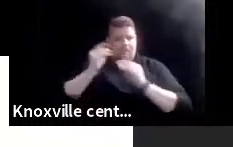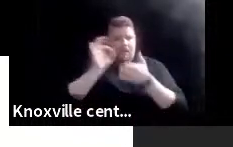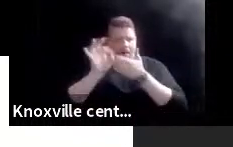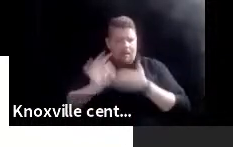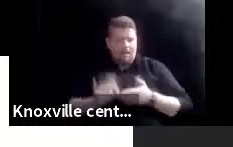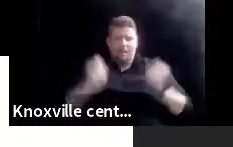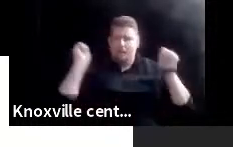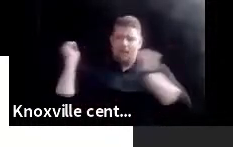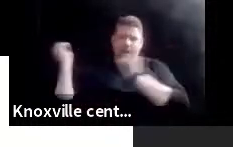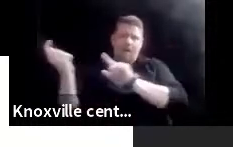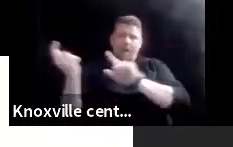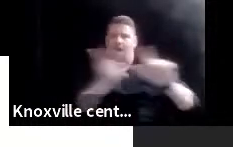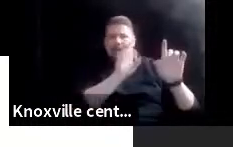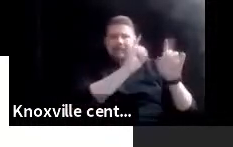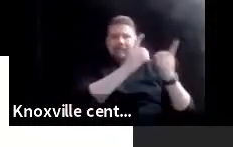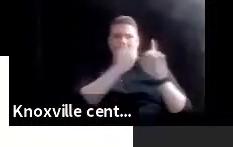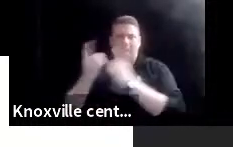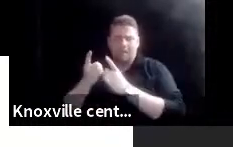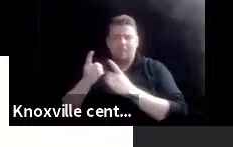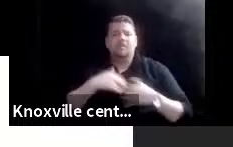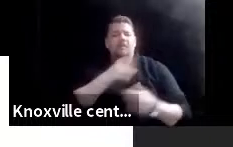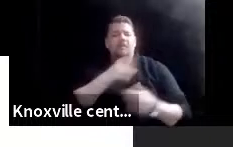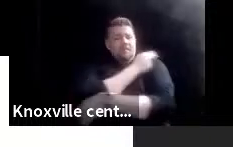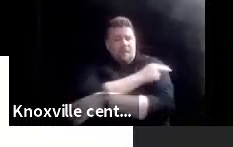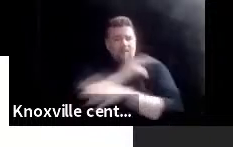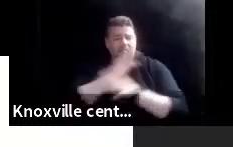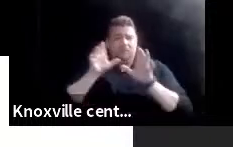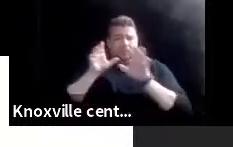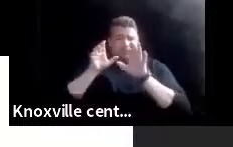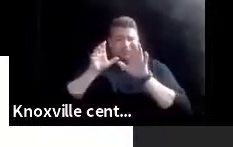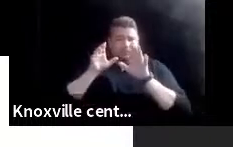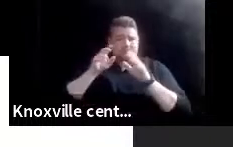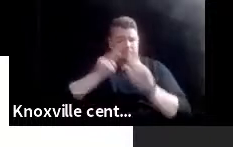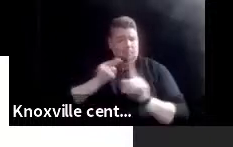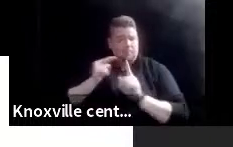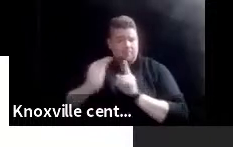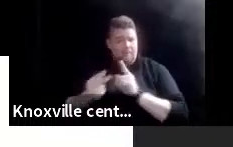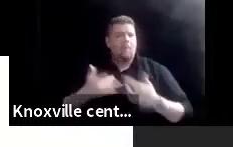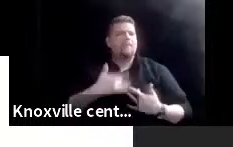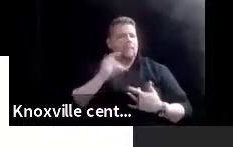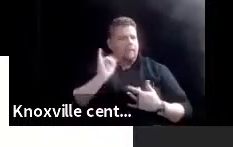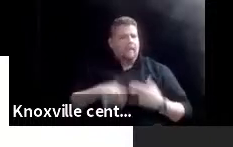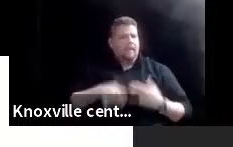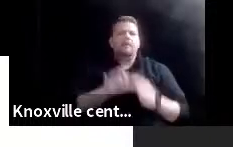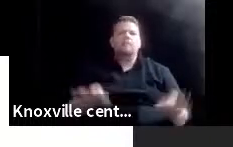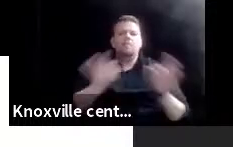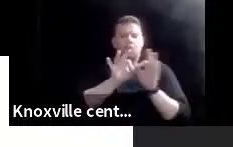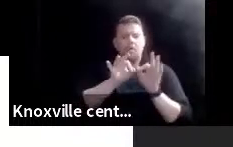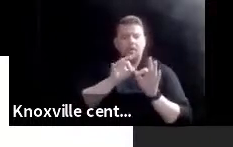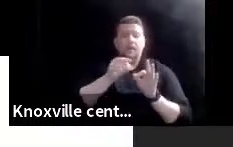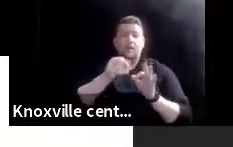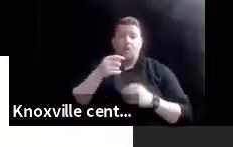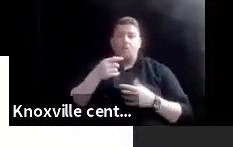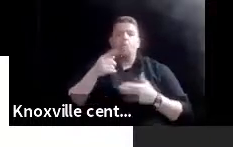that's still there, from a hospital system perspective, it was felt to be important to say, what are the beds that are not ICU beds that